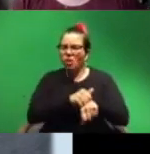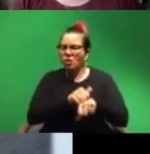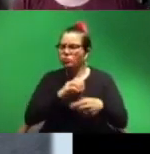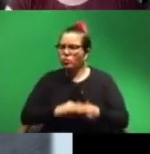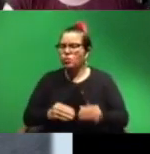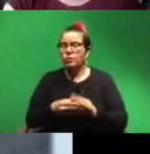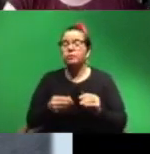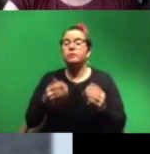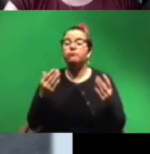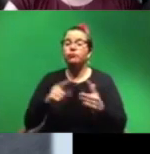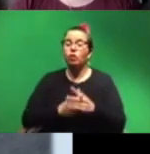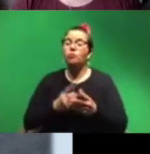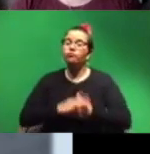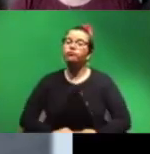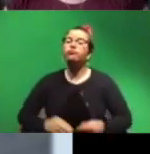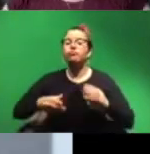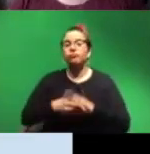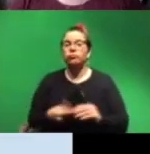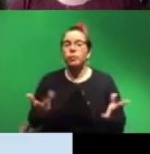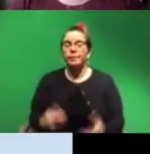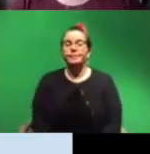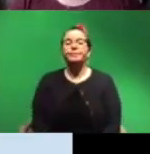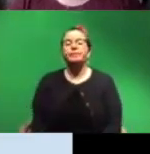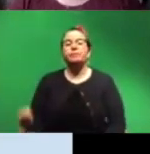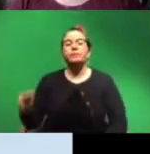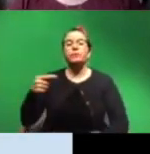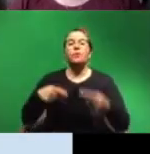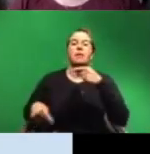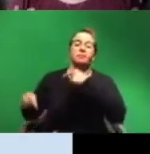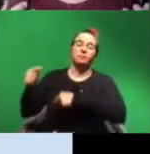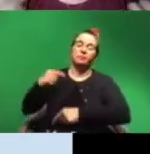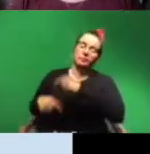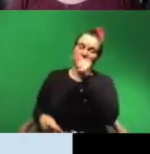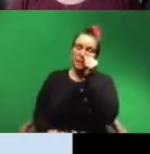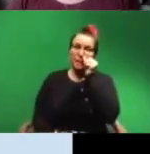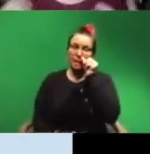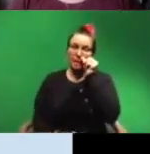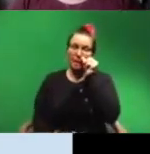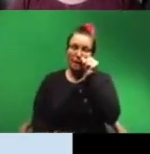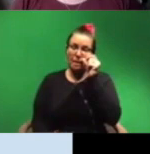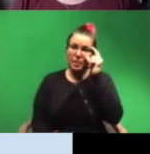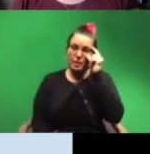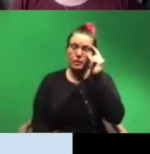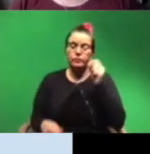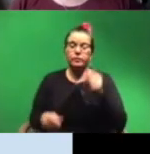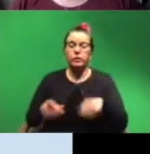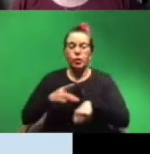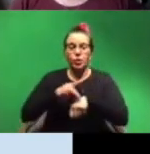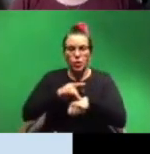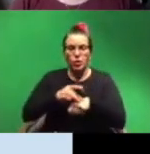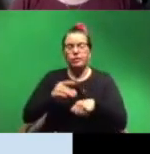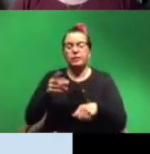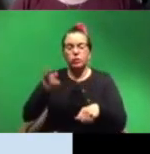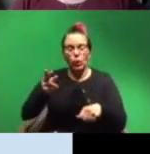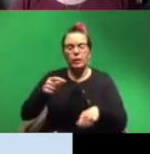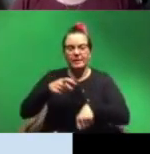start telling you this story, we have to travel back in time, right? Geologists are earth historians, we're time travelers, and we're